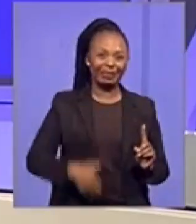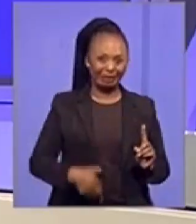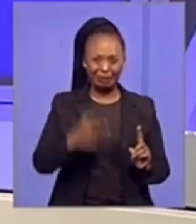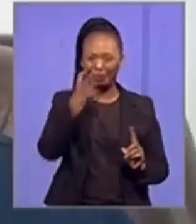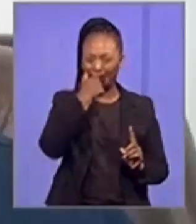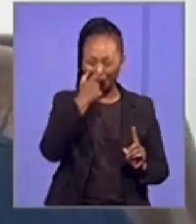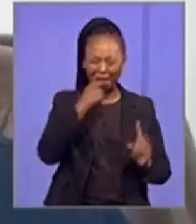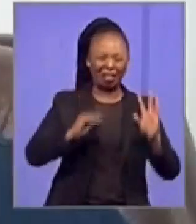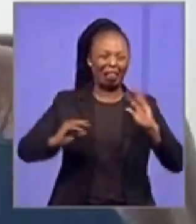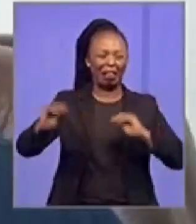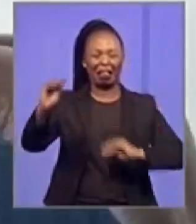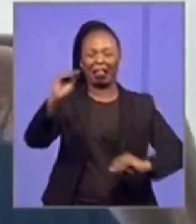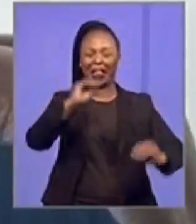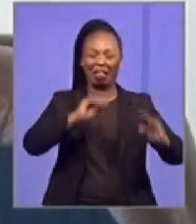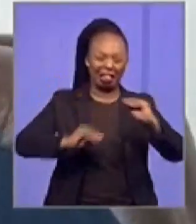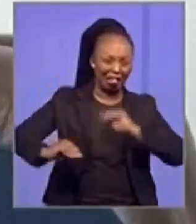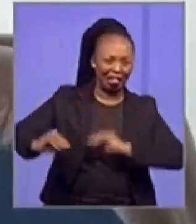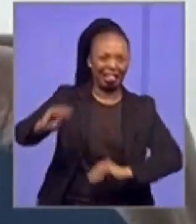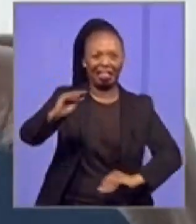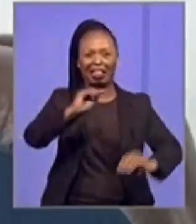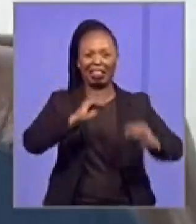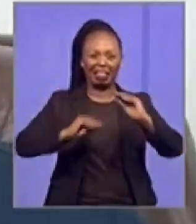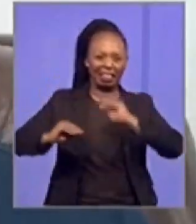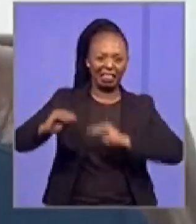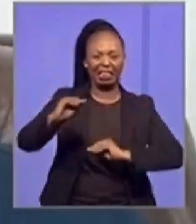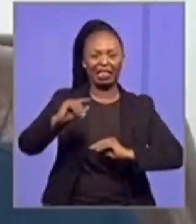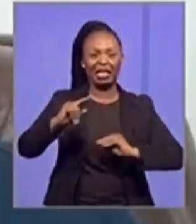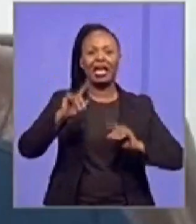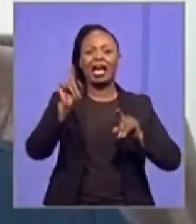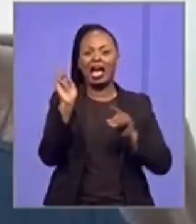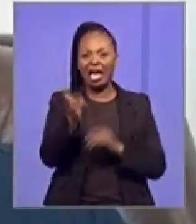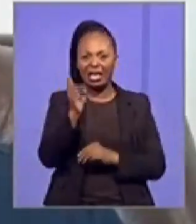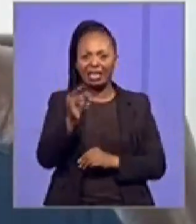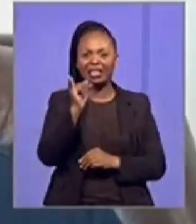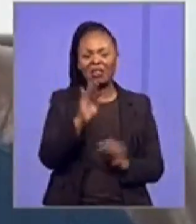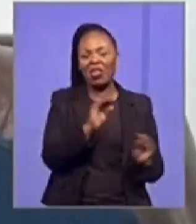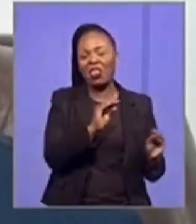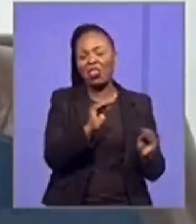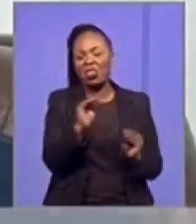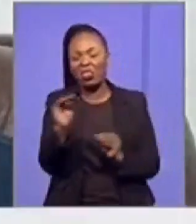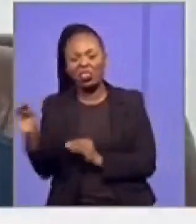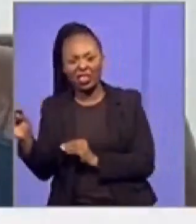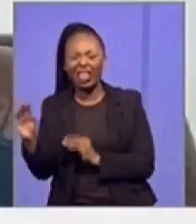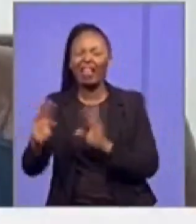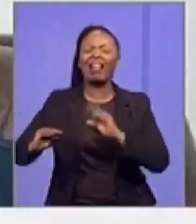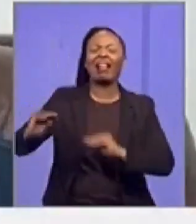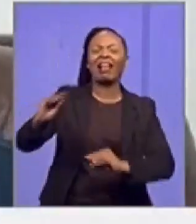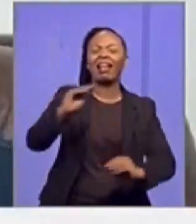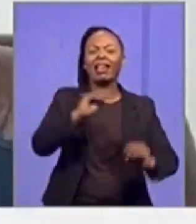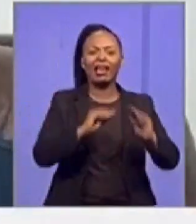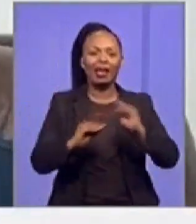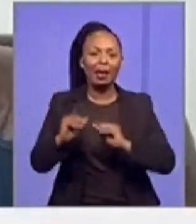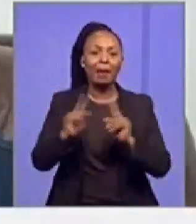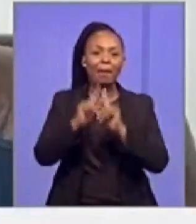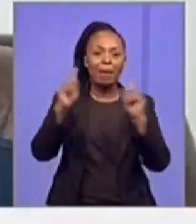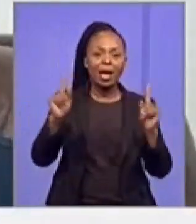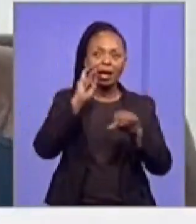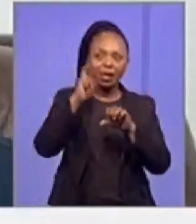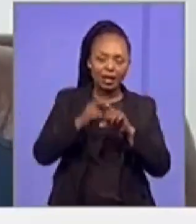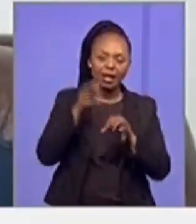na le dipuo empa le a ile hore wa dieha dipuo ha di hana ho fela, empa re tshwanetse re lebelle